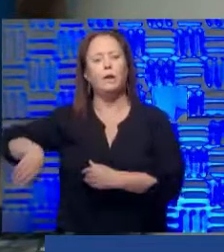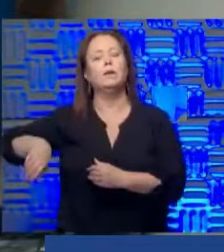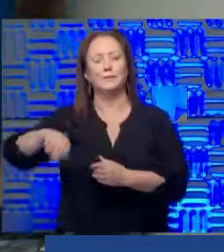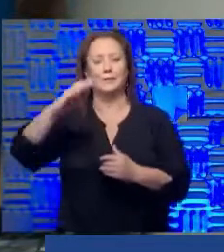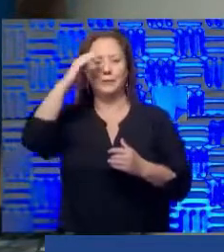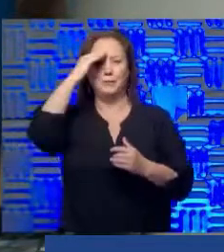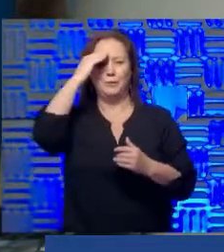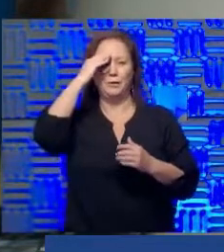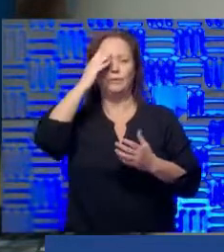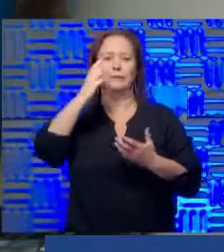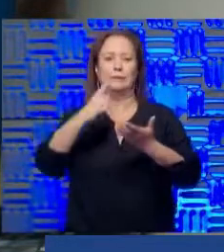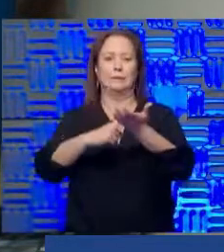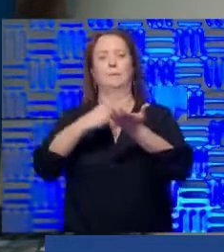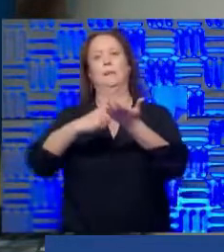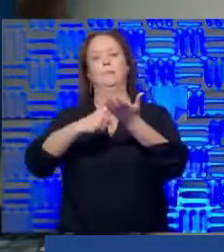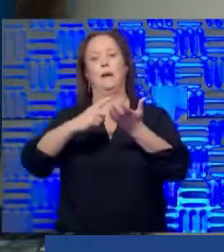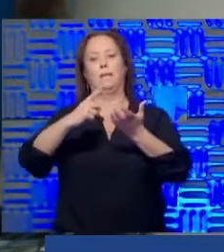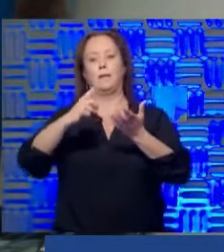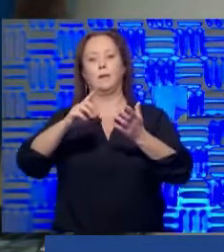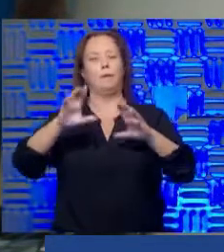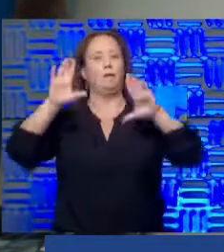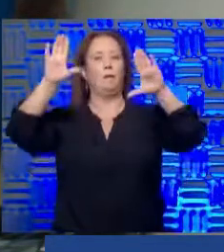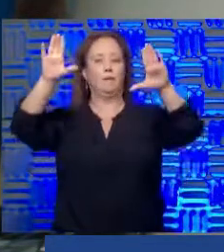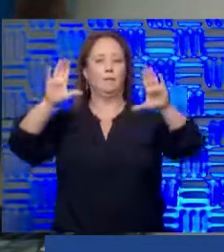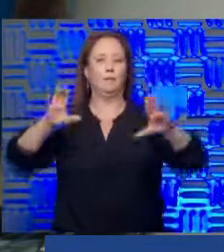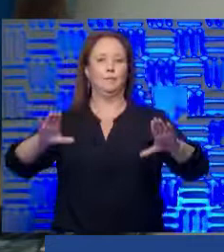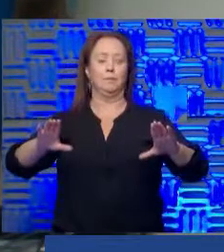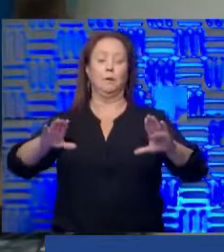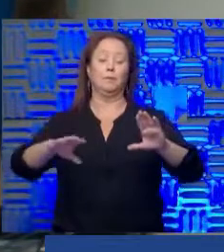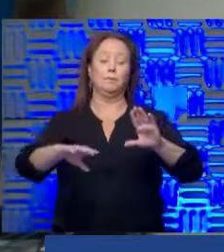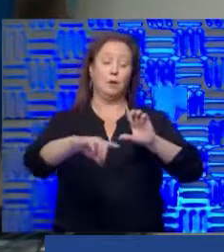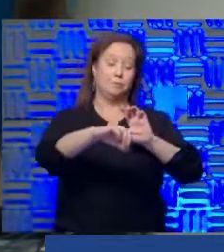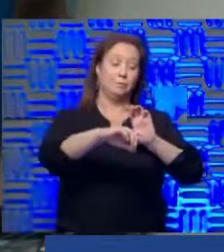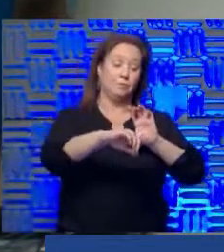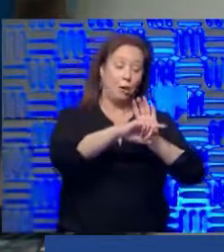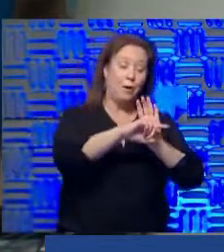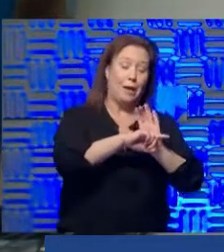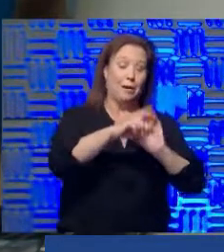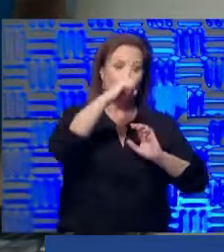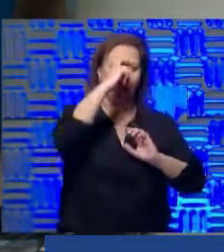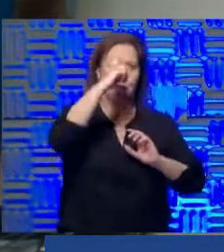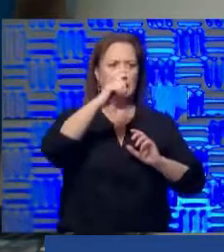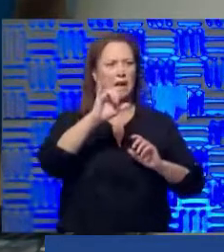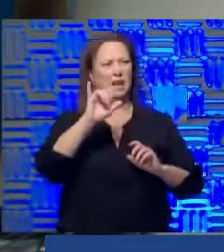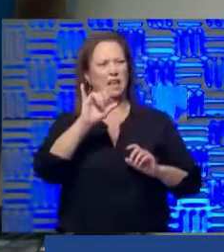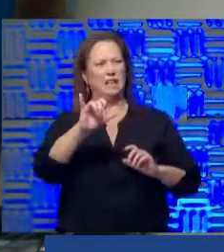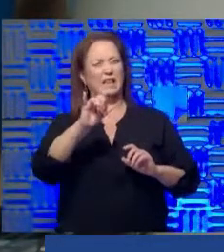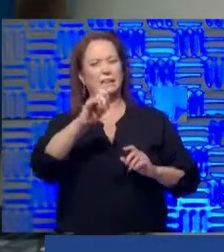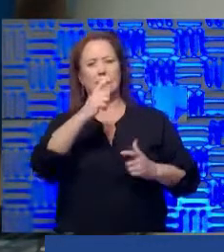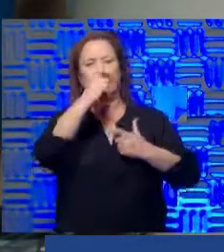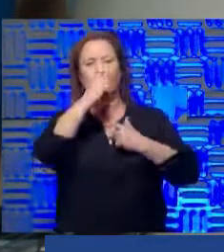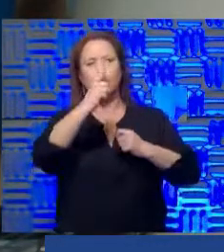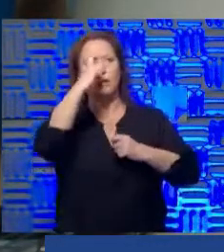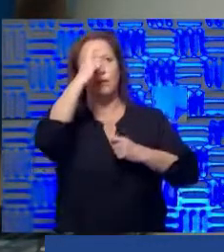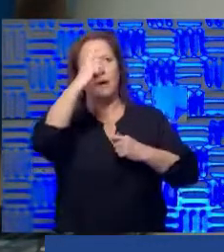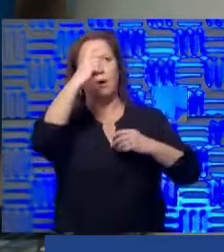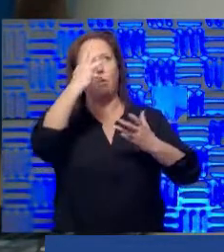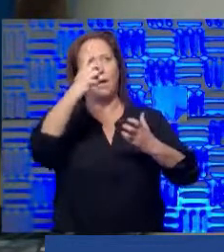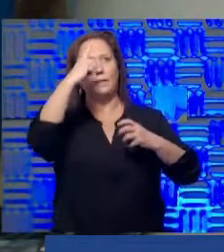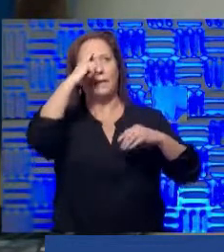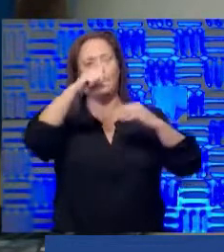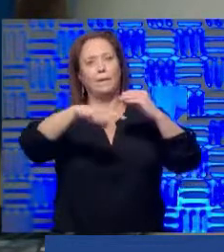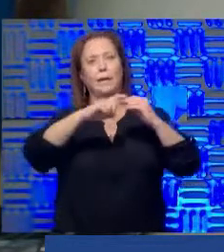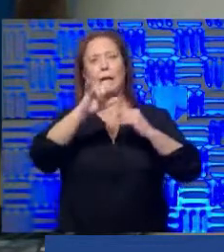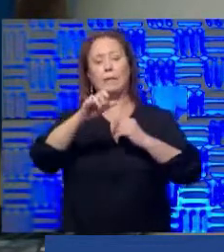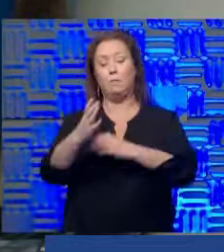know, sometimes we can have these really awesome or negative dreams and we're like, that is really interesting, I want to think about that, and then by the